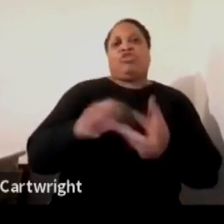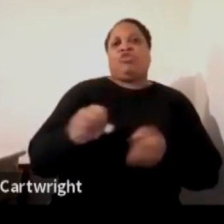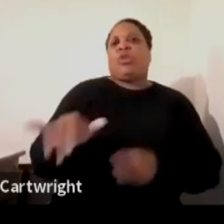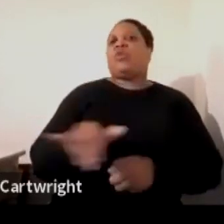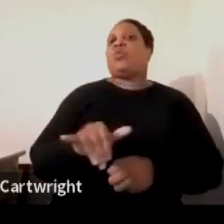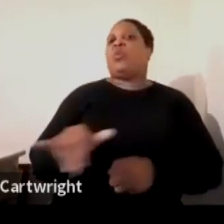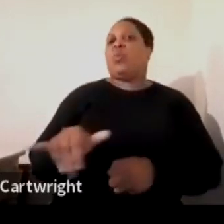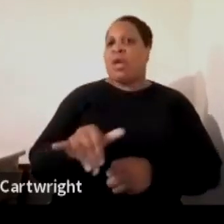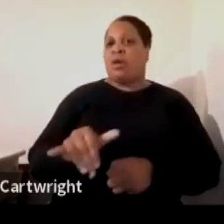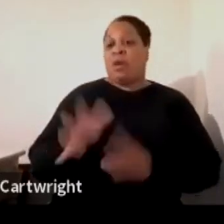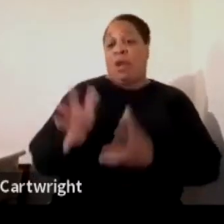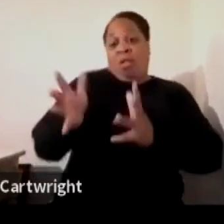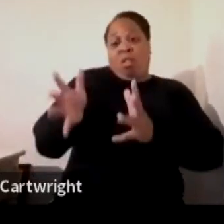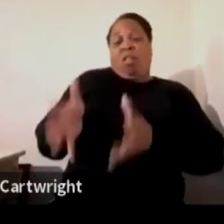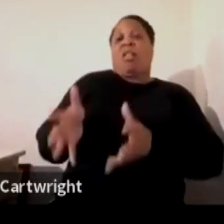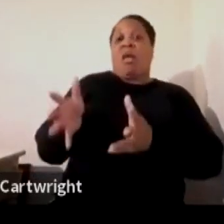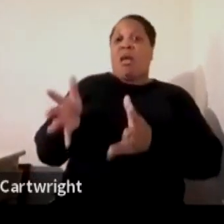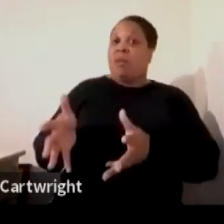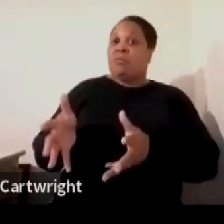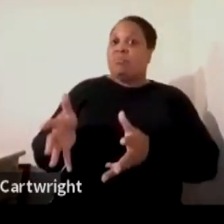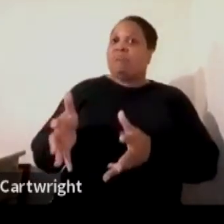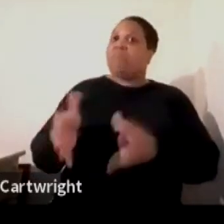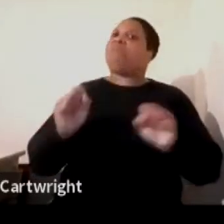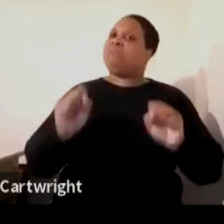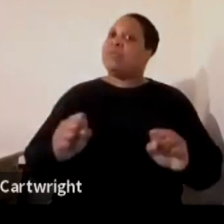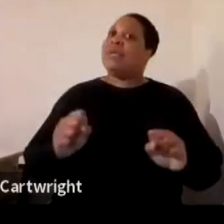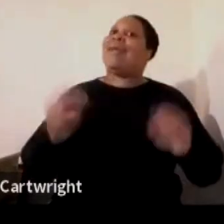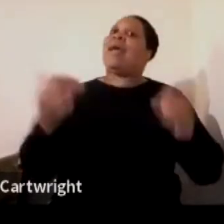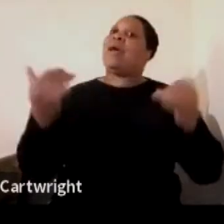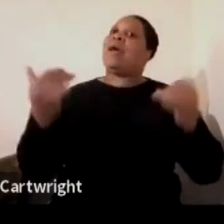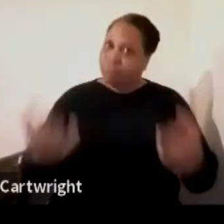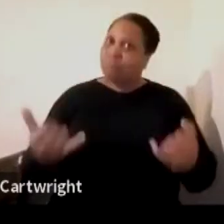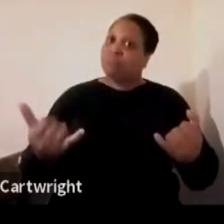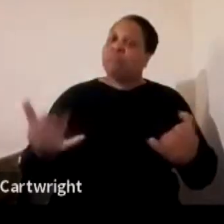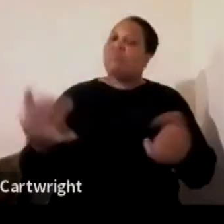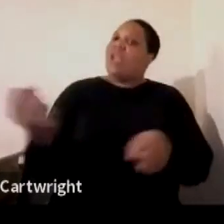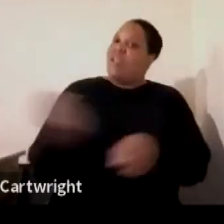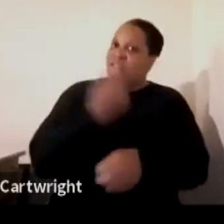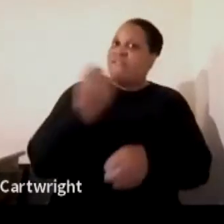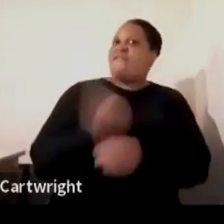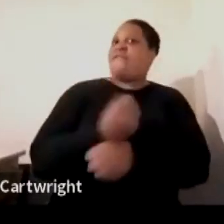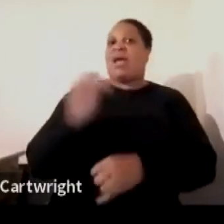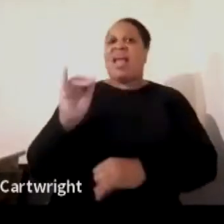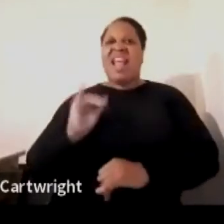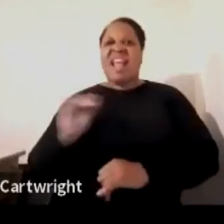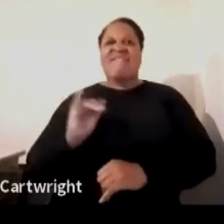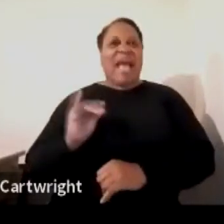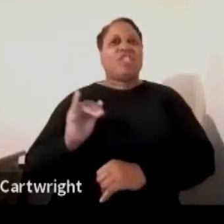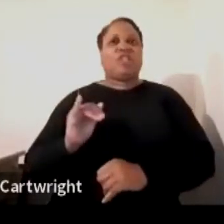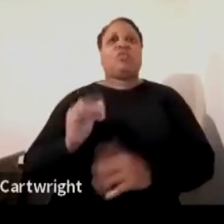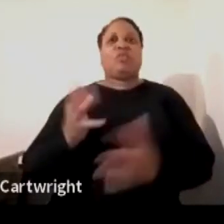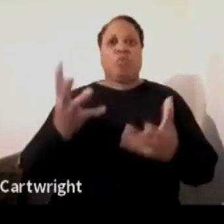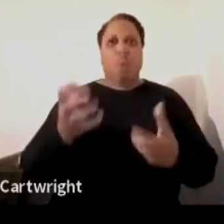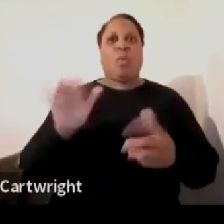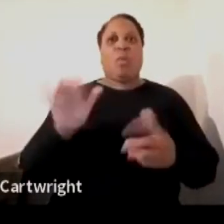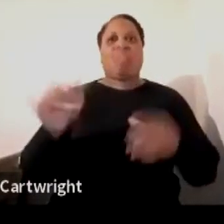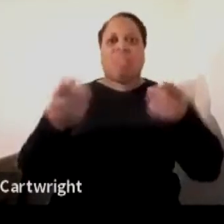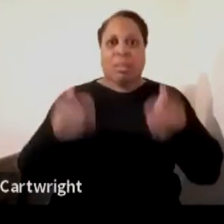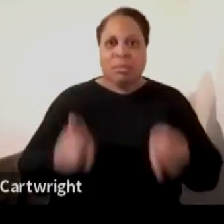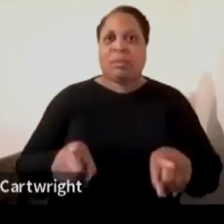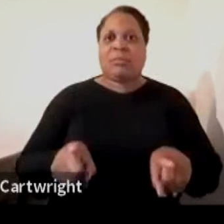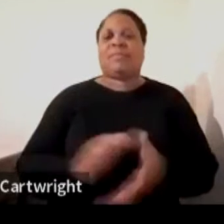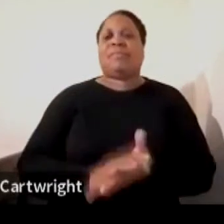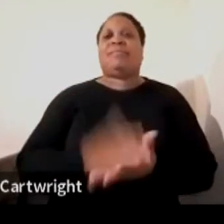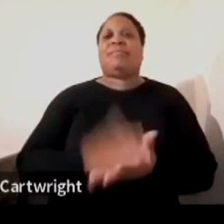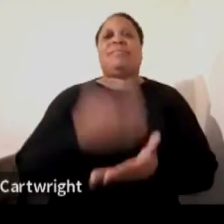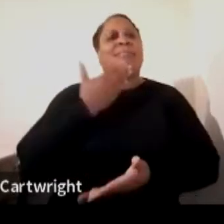left with is the ability to now fight off this infection if it ever comes, which is what we want. Thank you. Thank you very